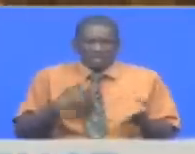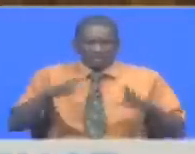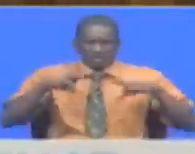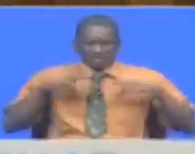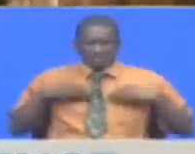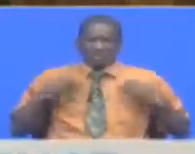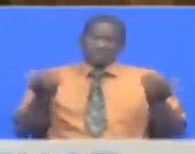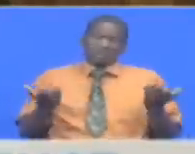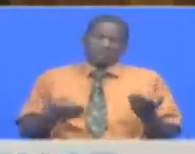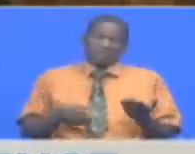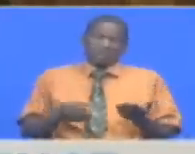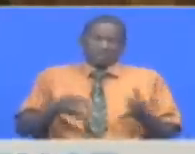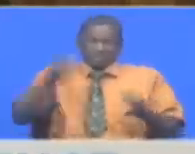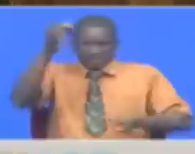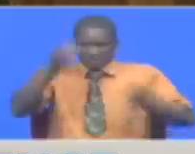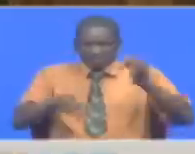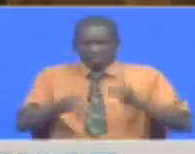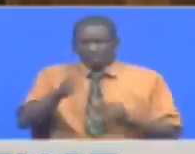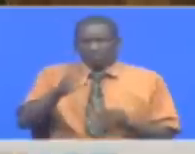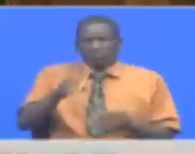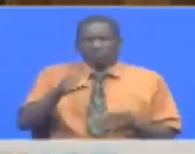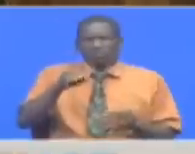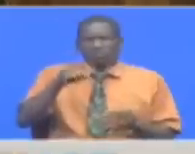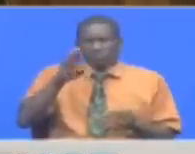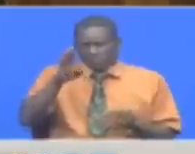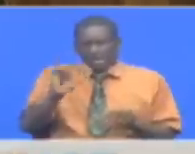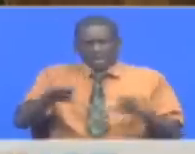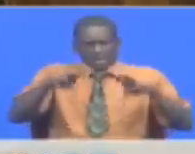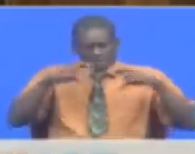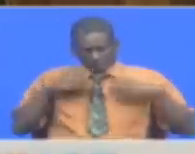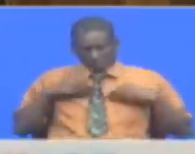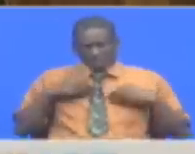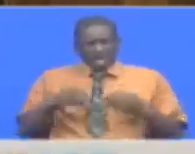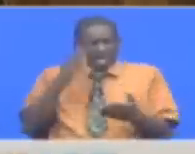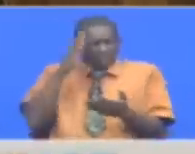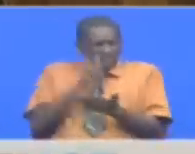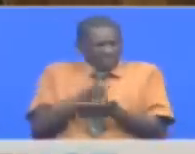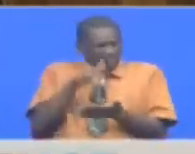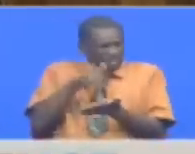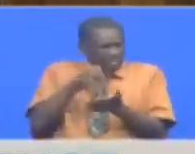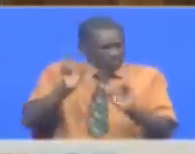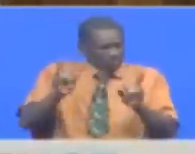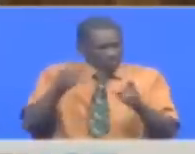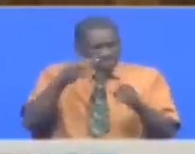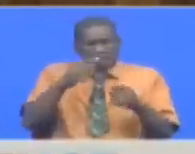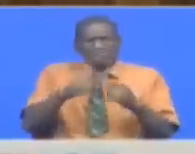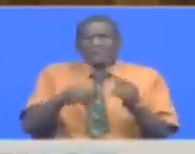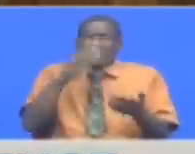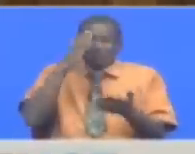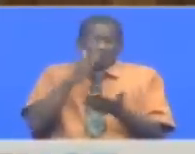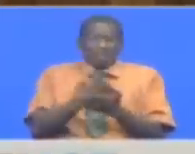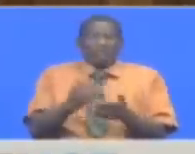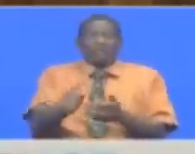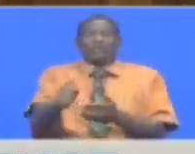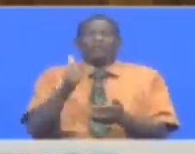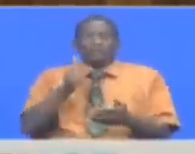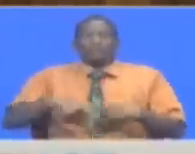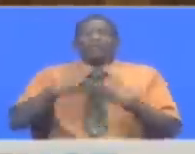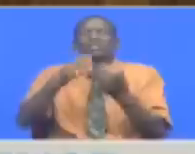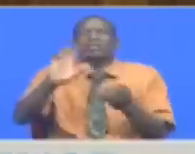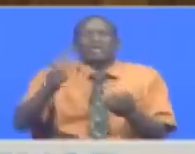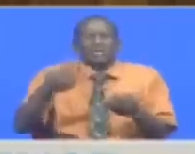on. I don't agree with it because I believe we have denied Kenyans their resources. We have denied Kenyans